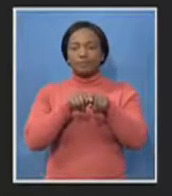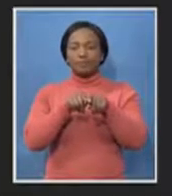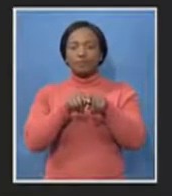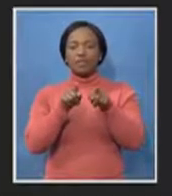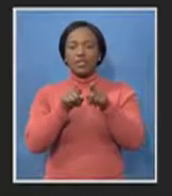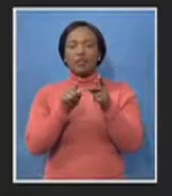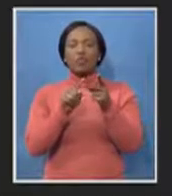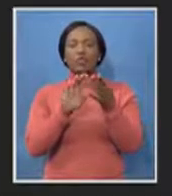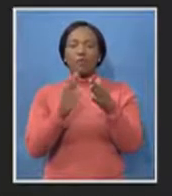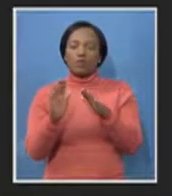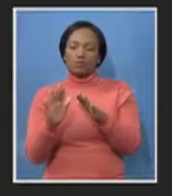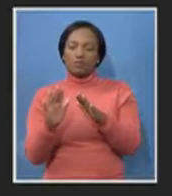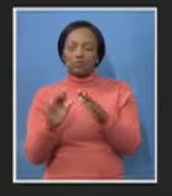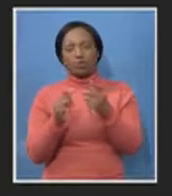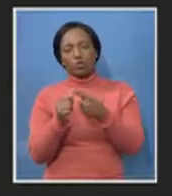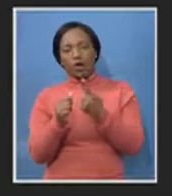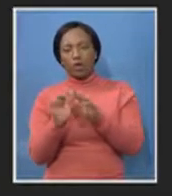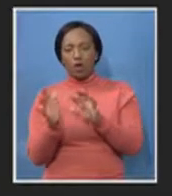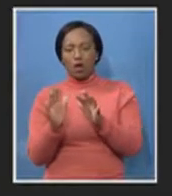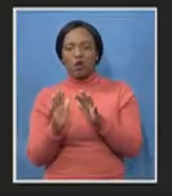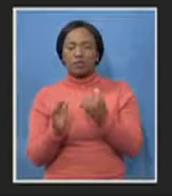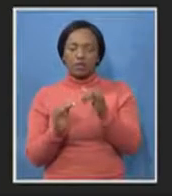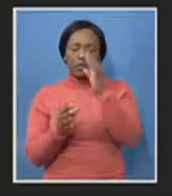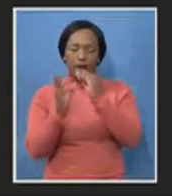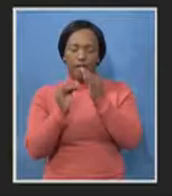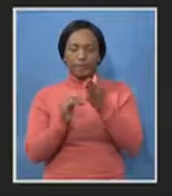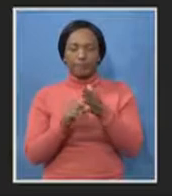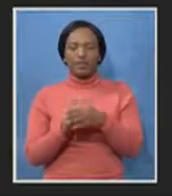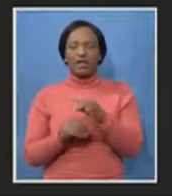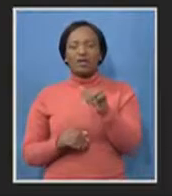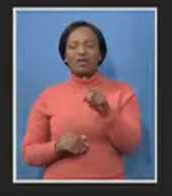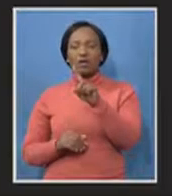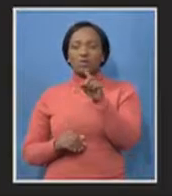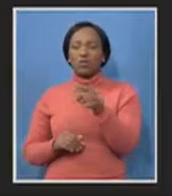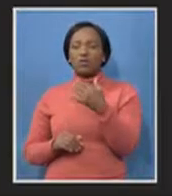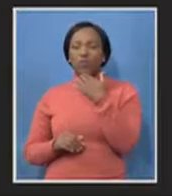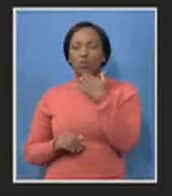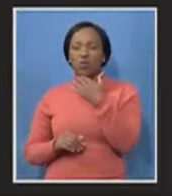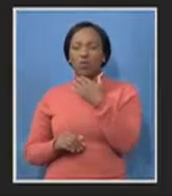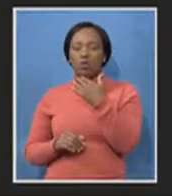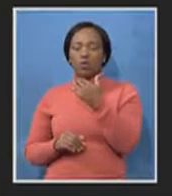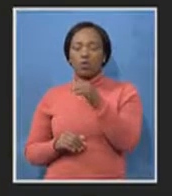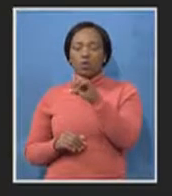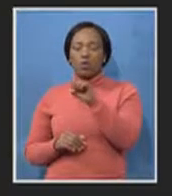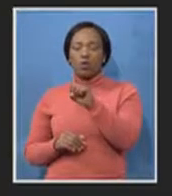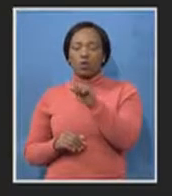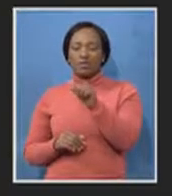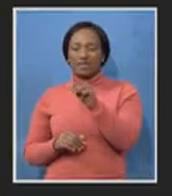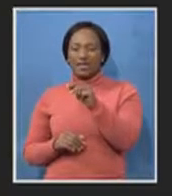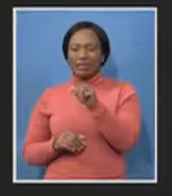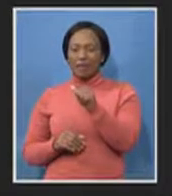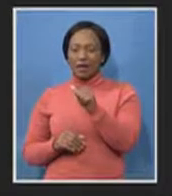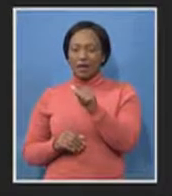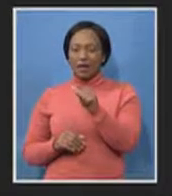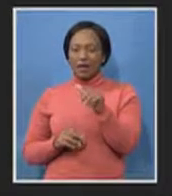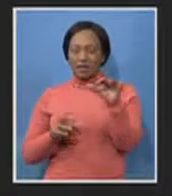Our next question is coming from Tamar Khan, and Tamar is with the Science and Health. He